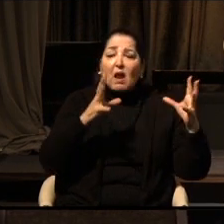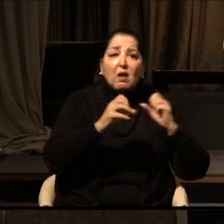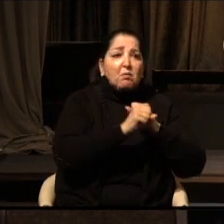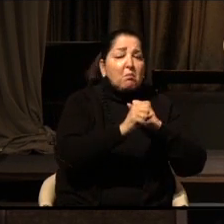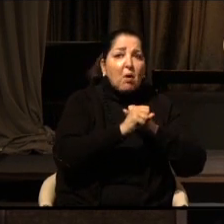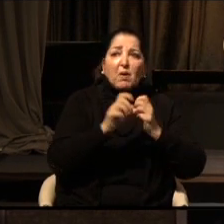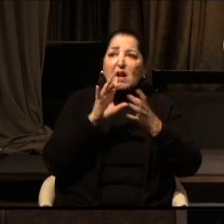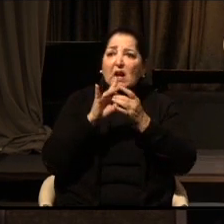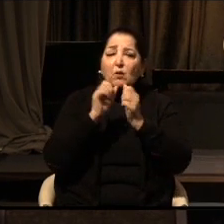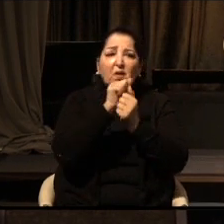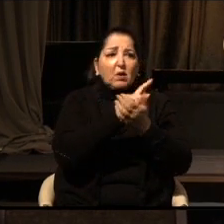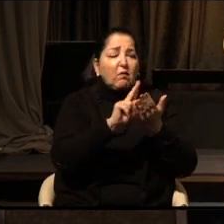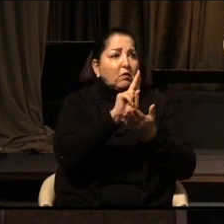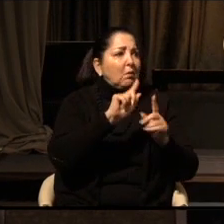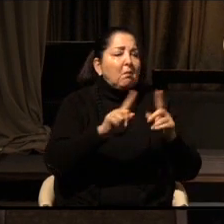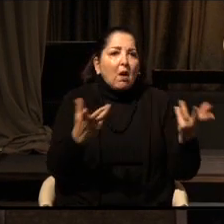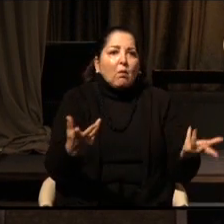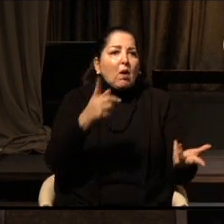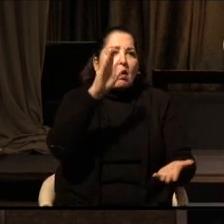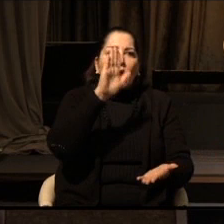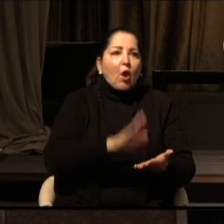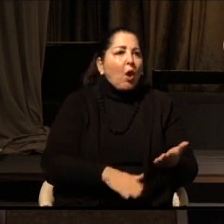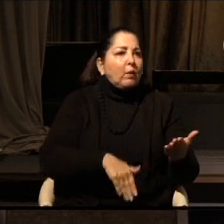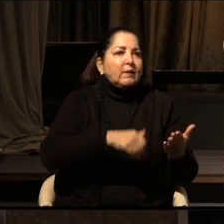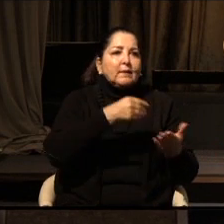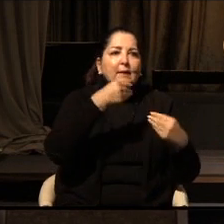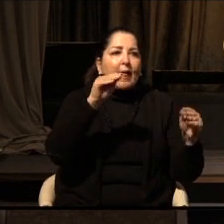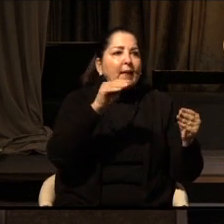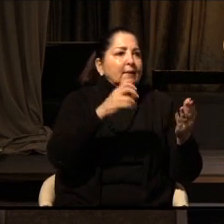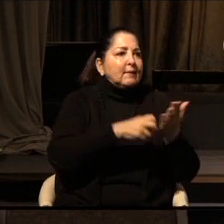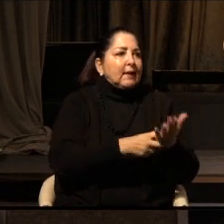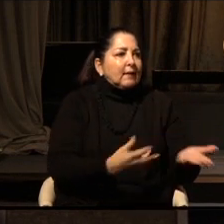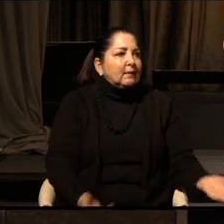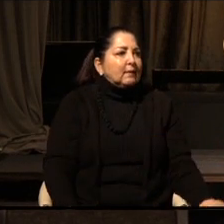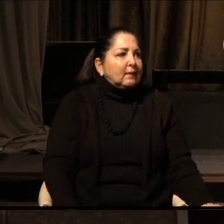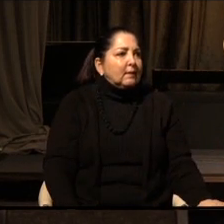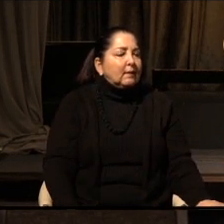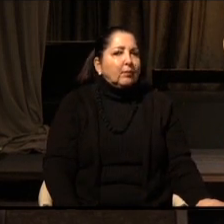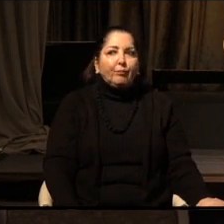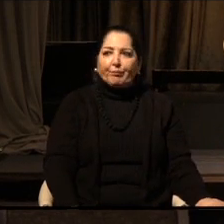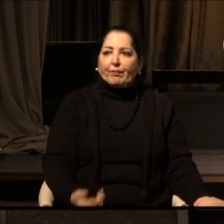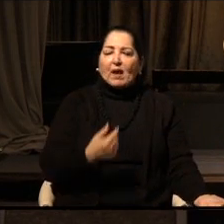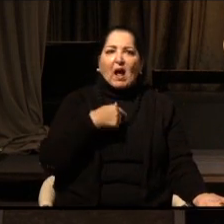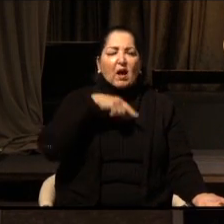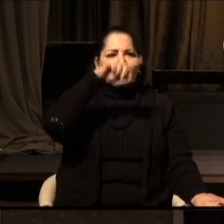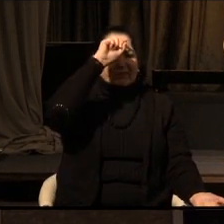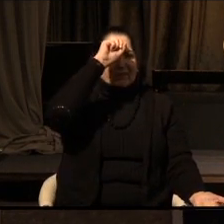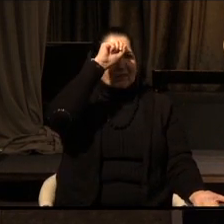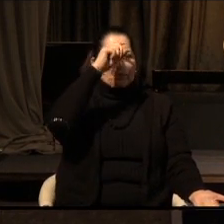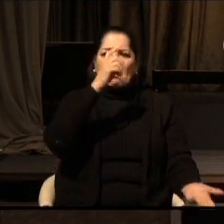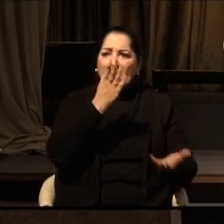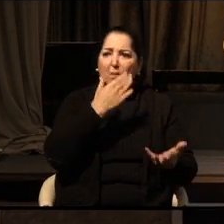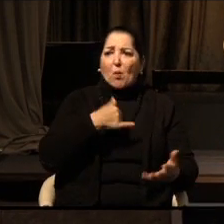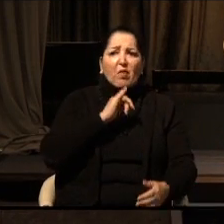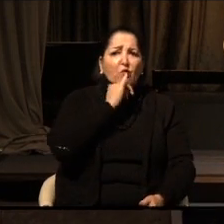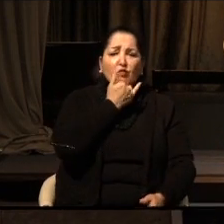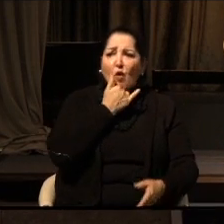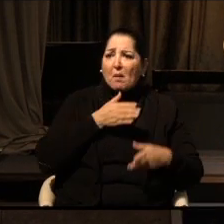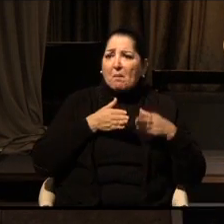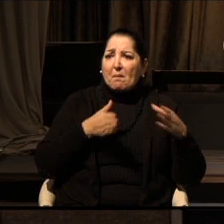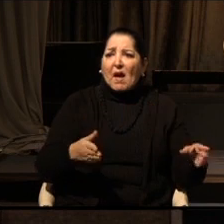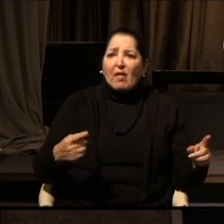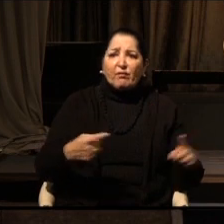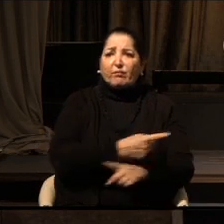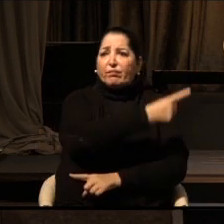of our lowest-selling performances in recent history. I found myself questioning if we were really on the right path at all. But